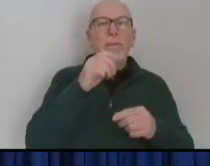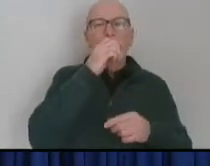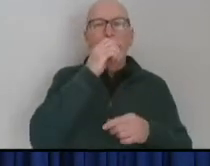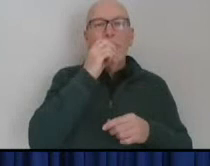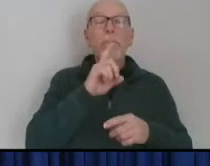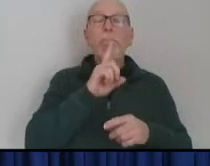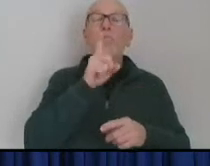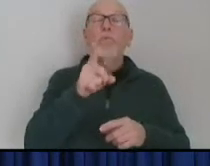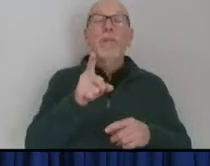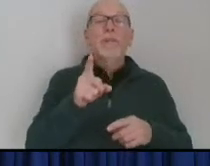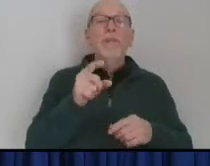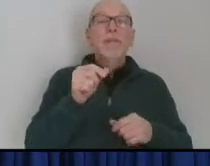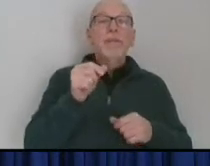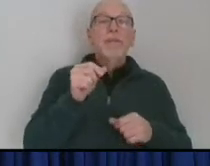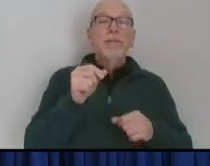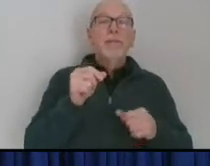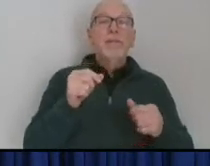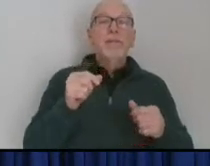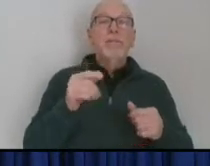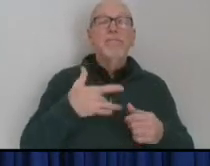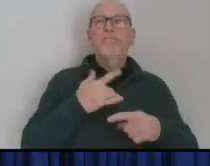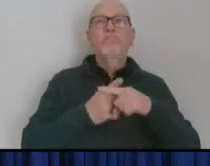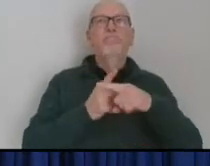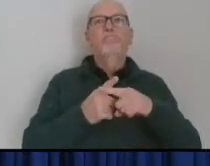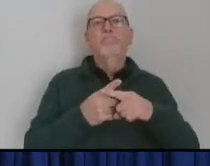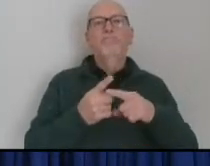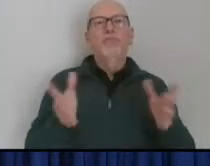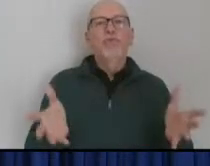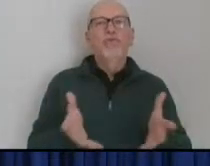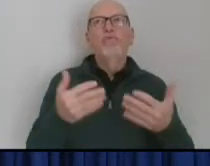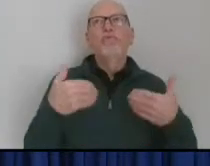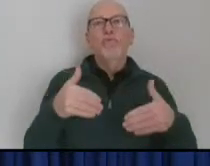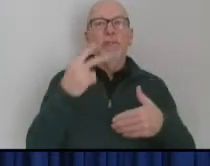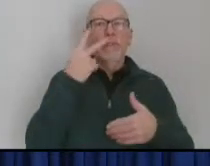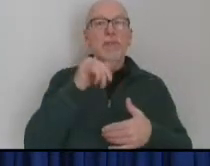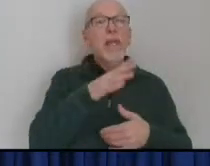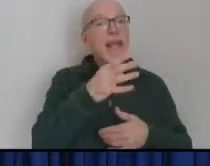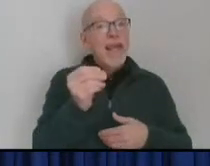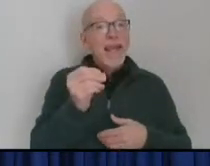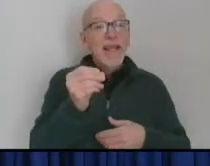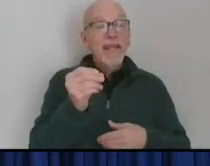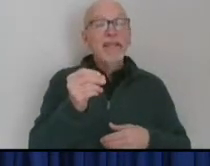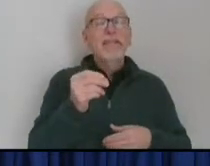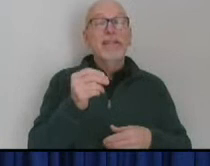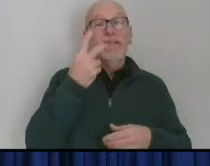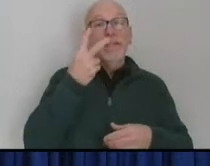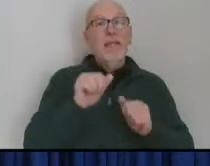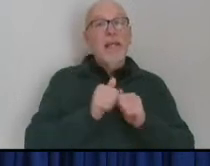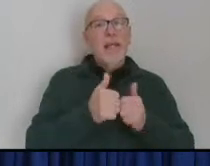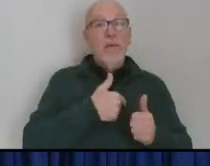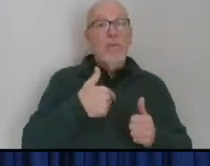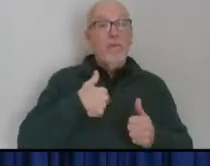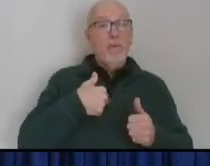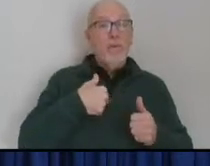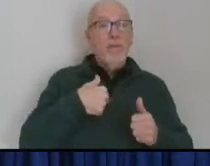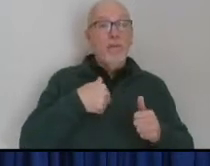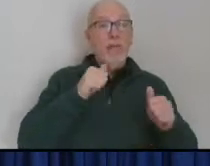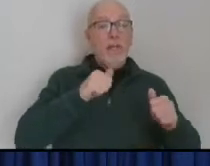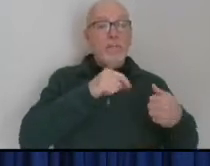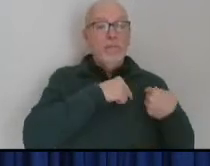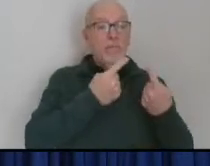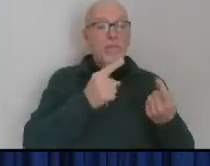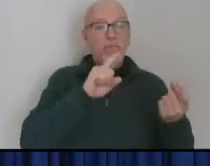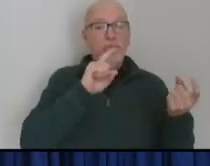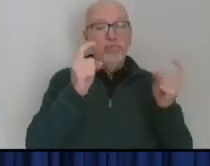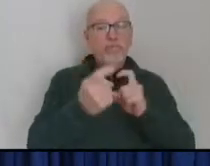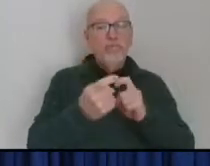is encouraging to see that and to see how we've been able to evolve and ramp up over